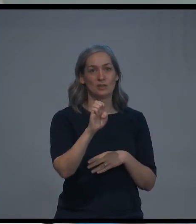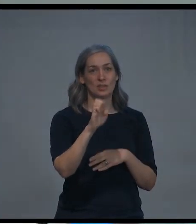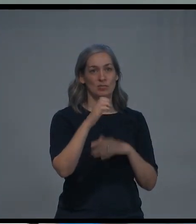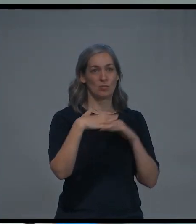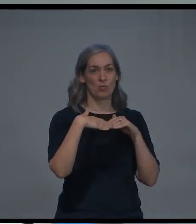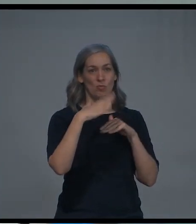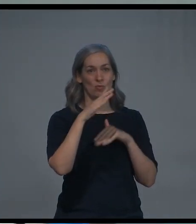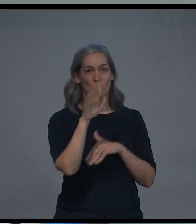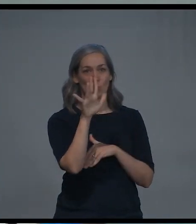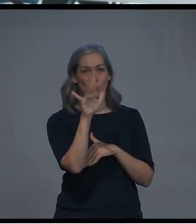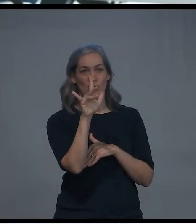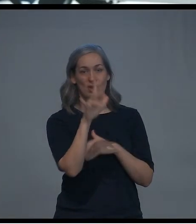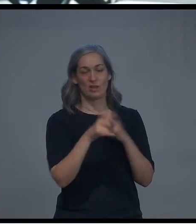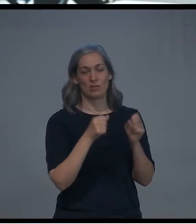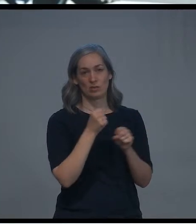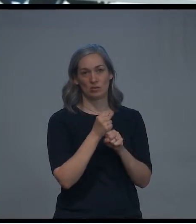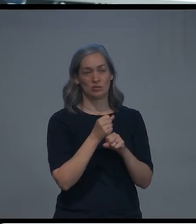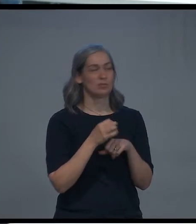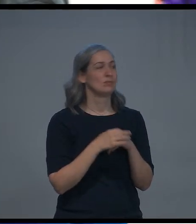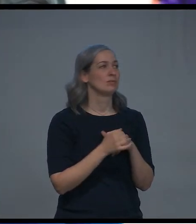years.